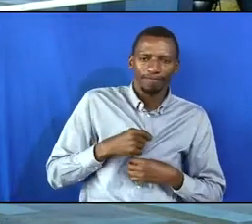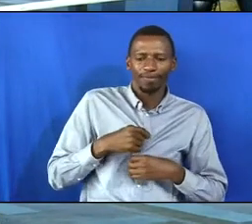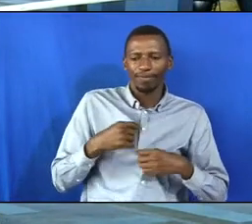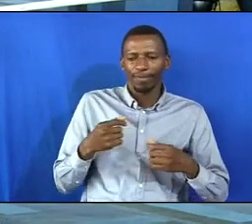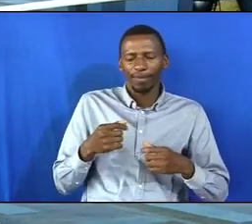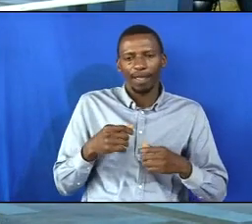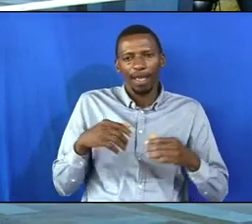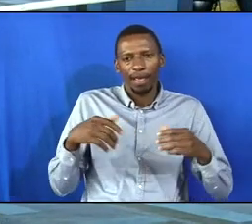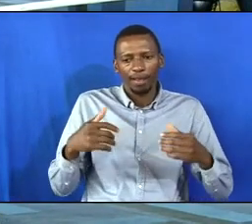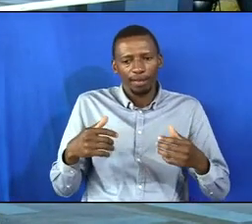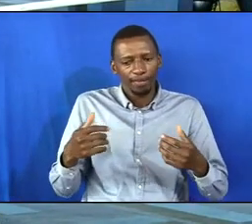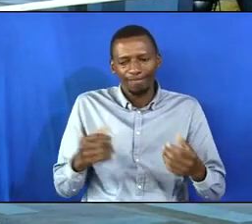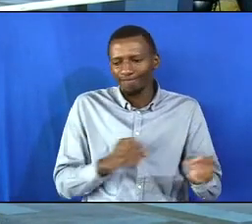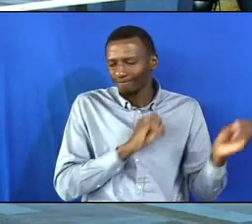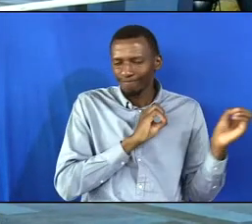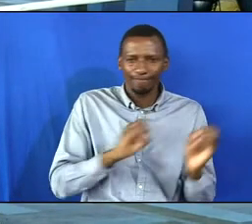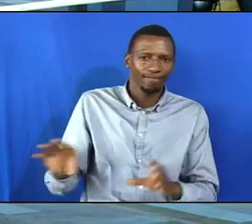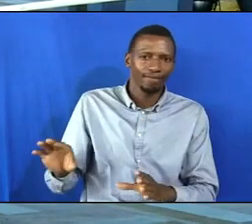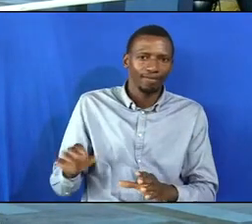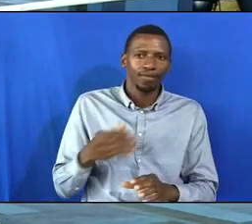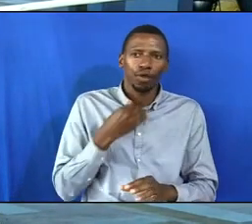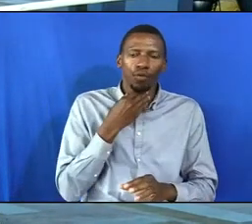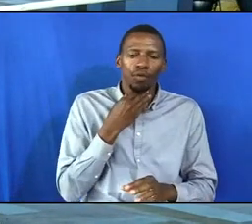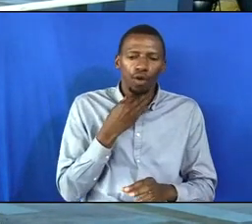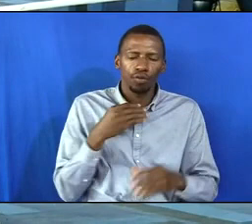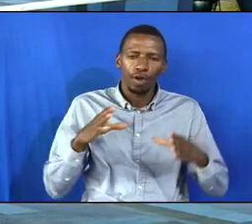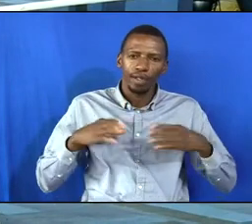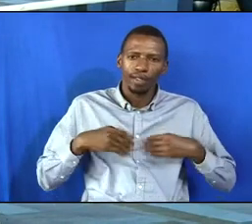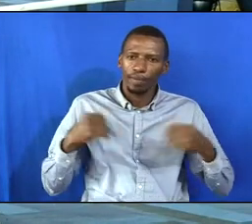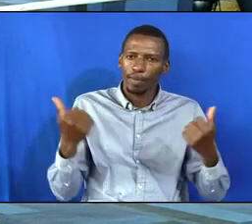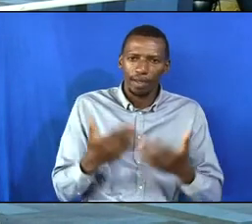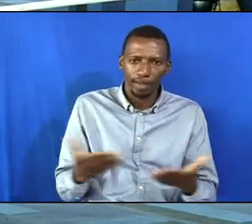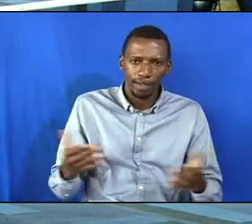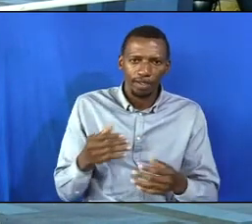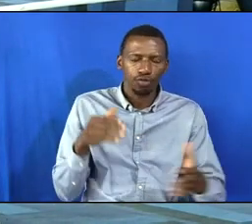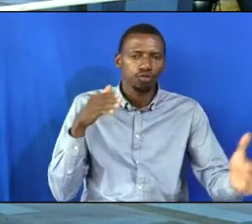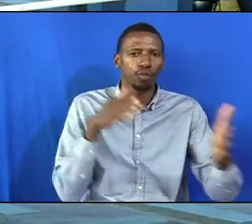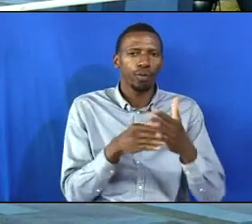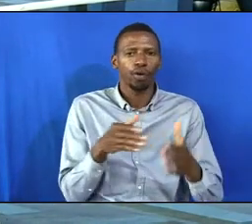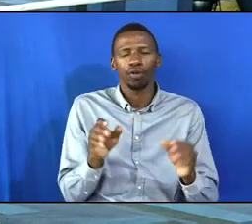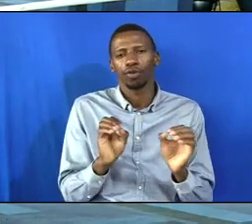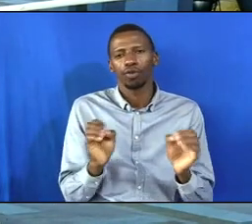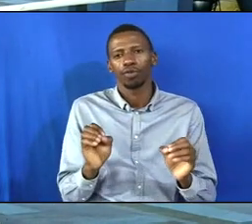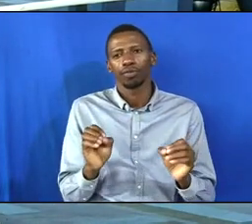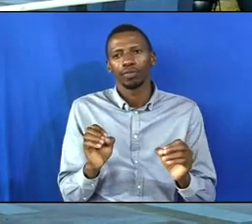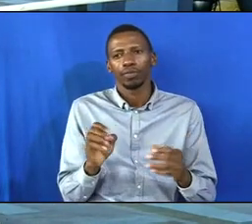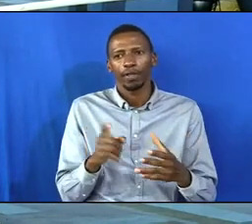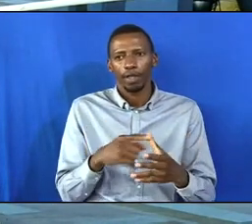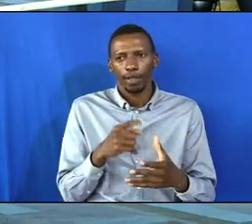want to entertain anything that will come, that will be an obstacle. And Jesus